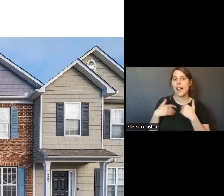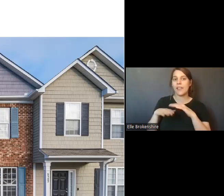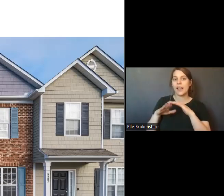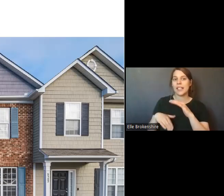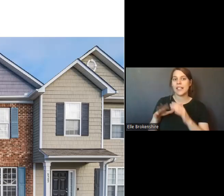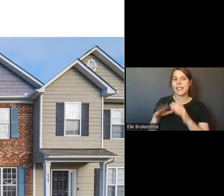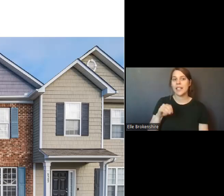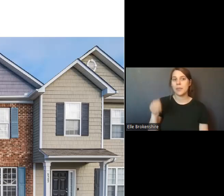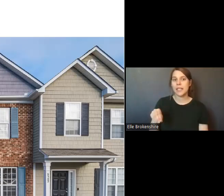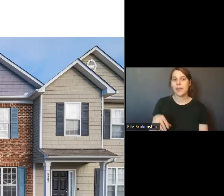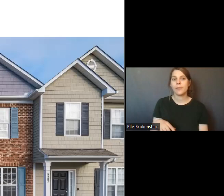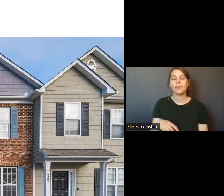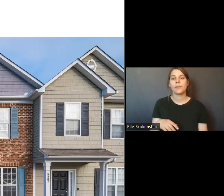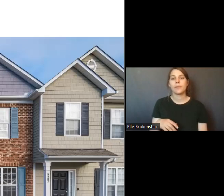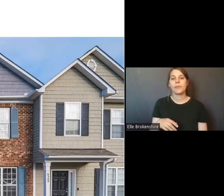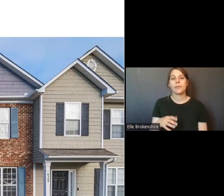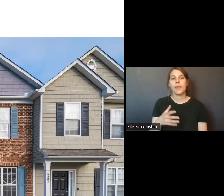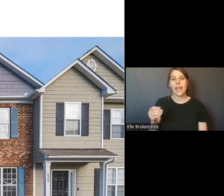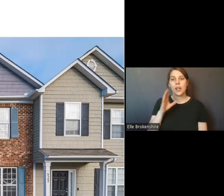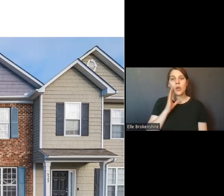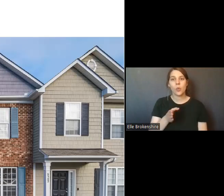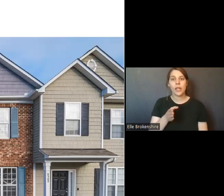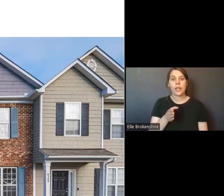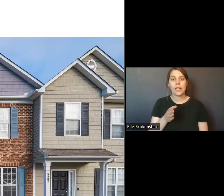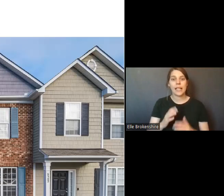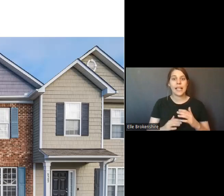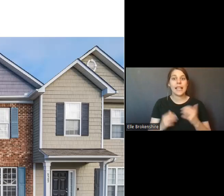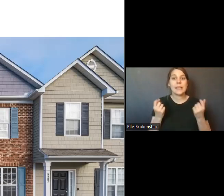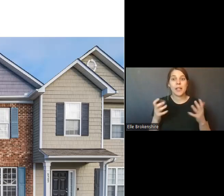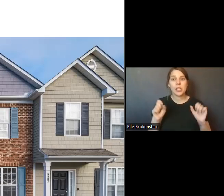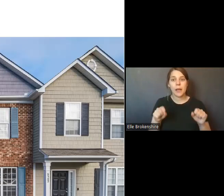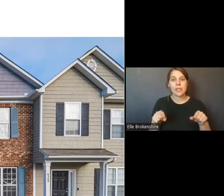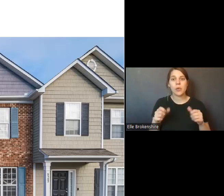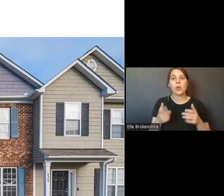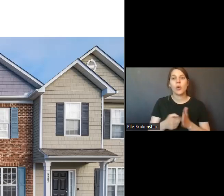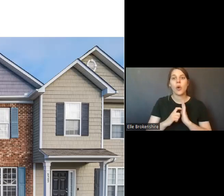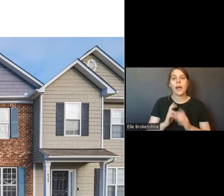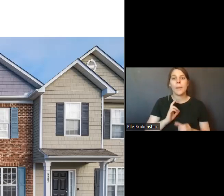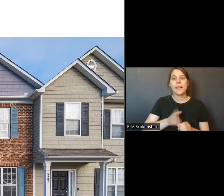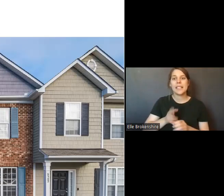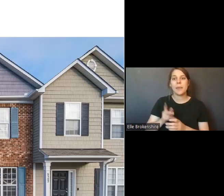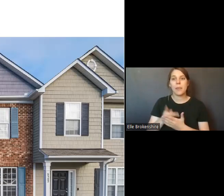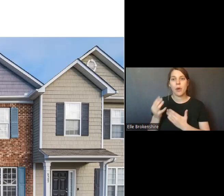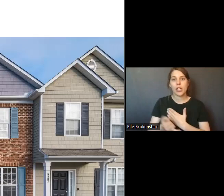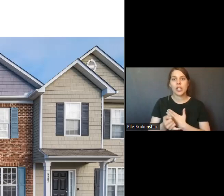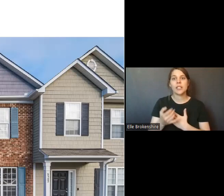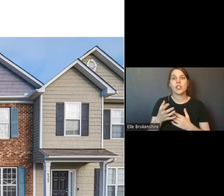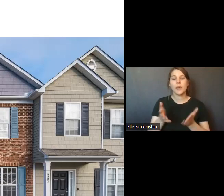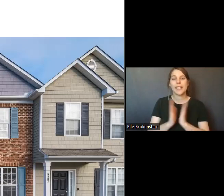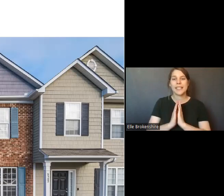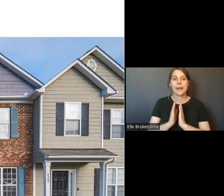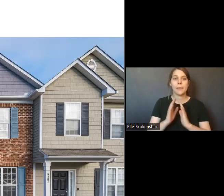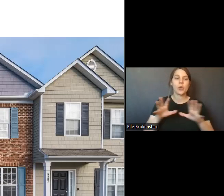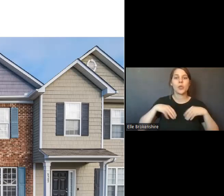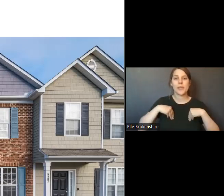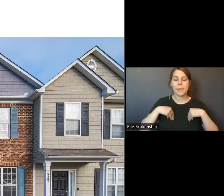to the greatest extent possible, is going to require participating projects to accept housing choice vouchers. Eligible